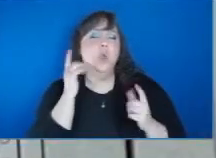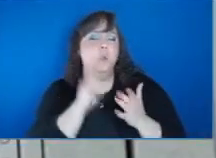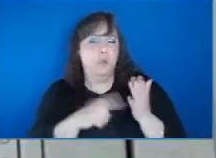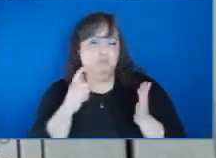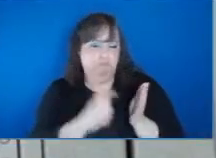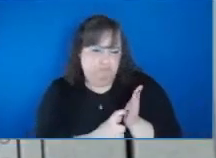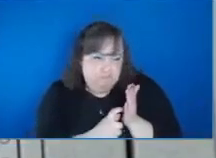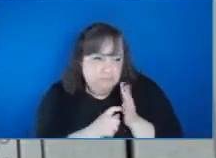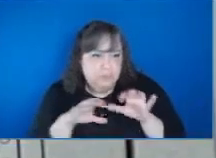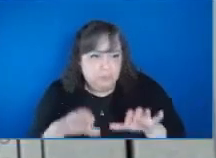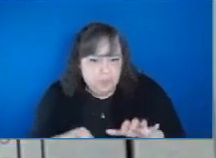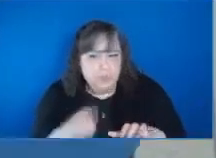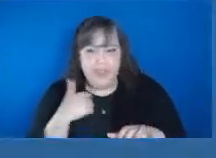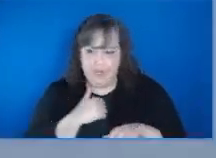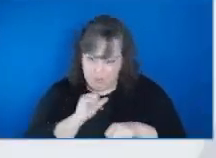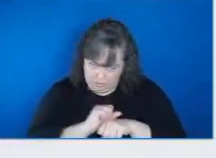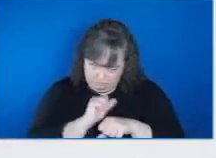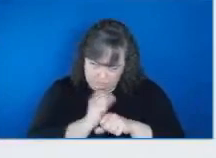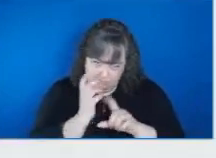Team Planetary Defense.